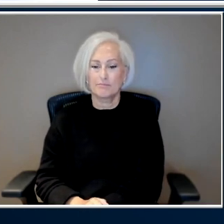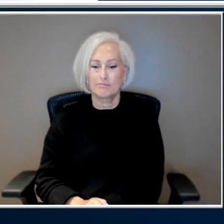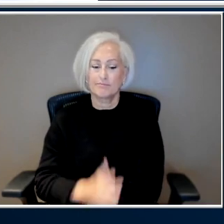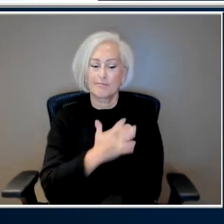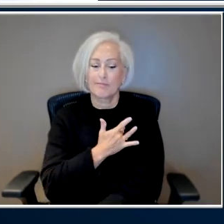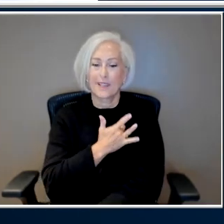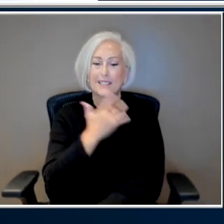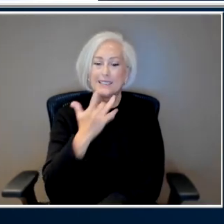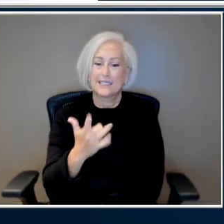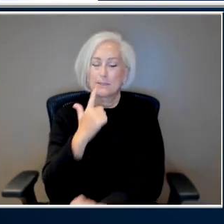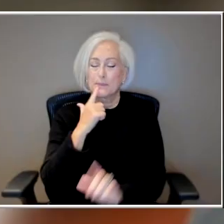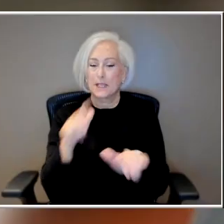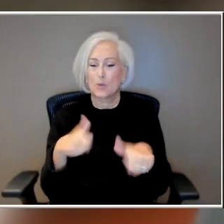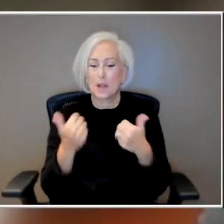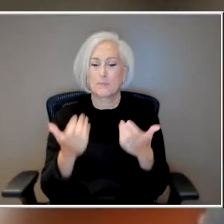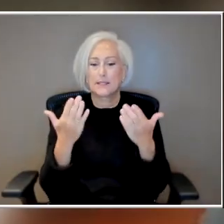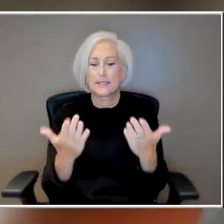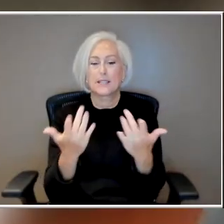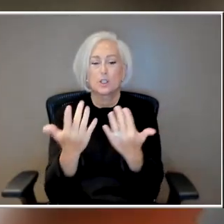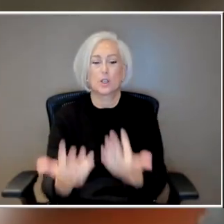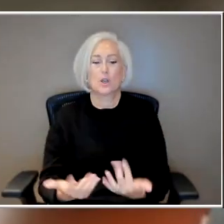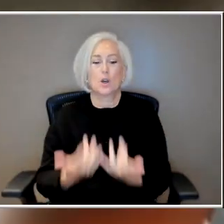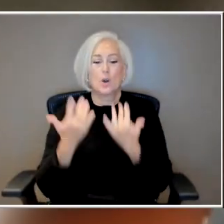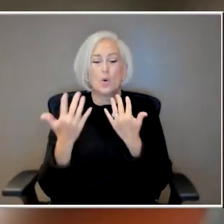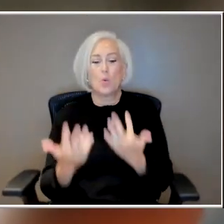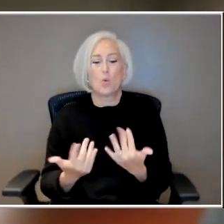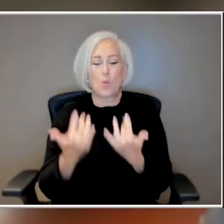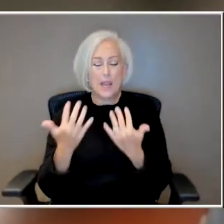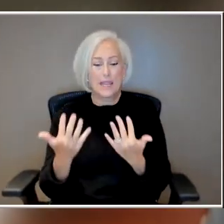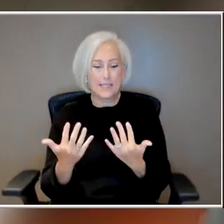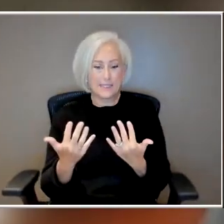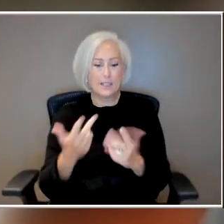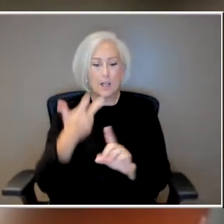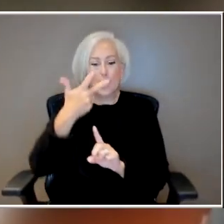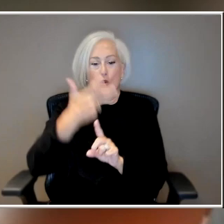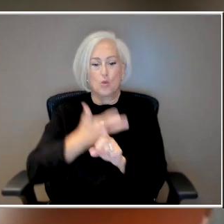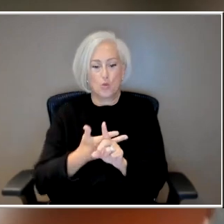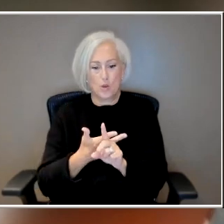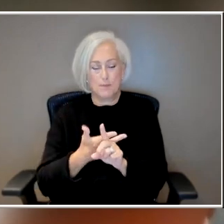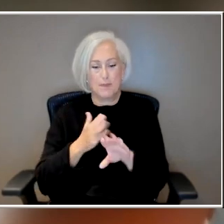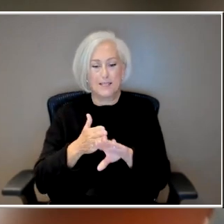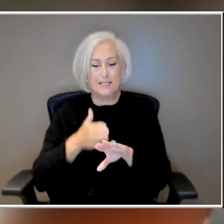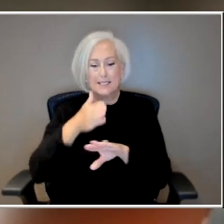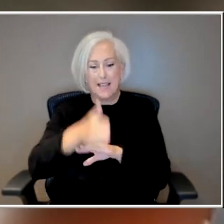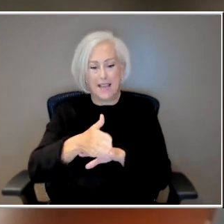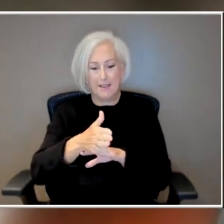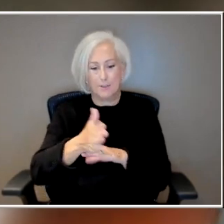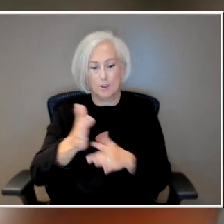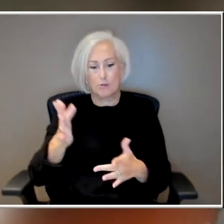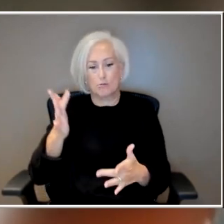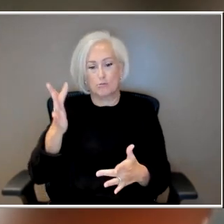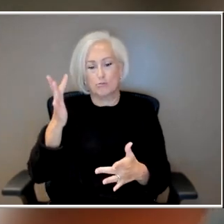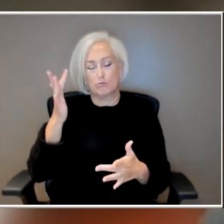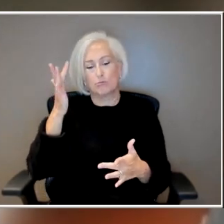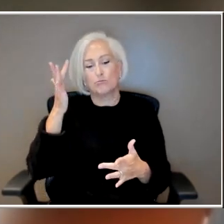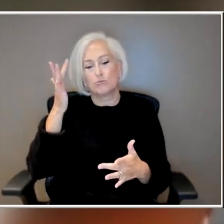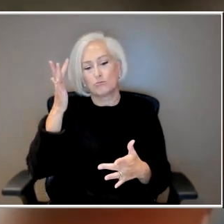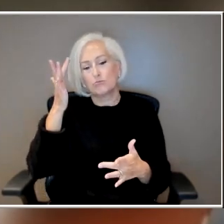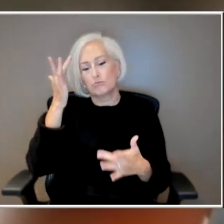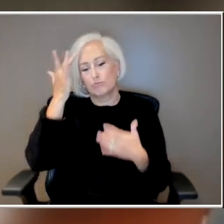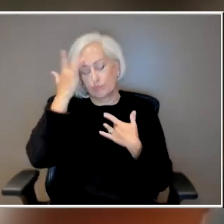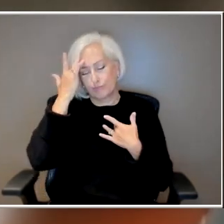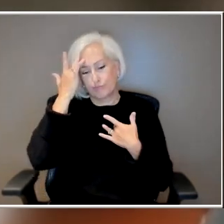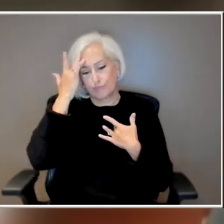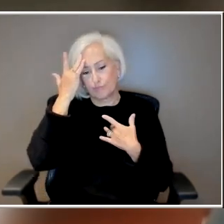the recommendation is to wait at least, close to 3 months or so after the initial